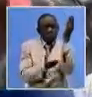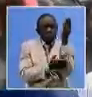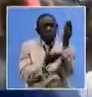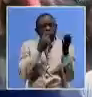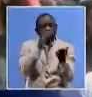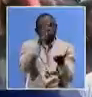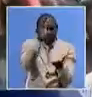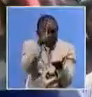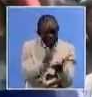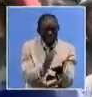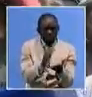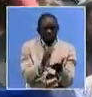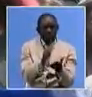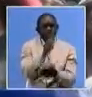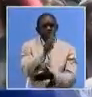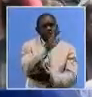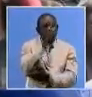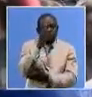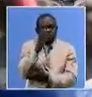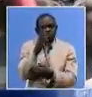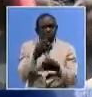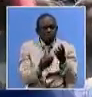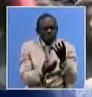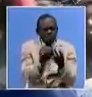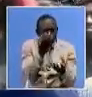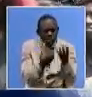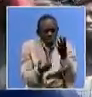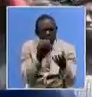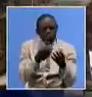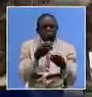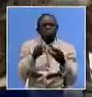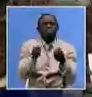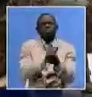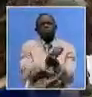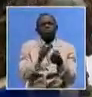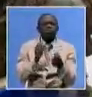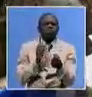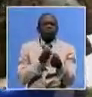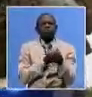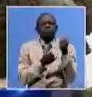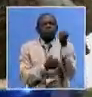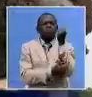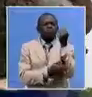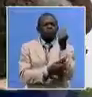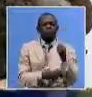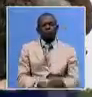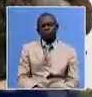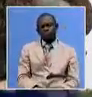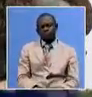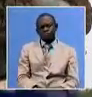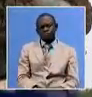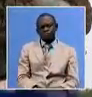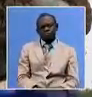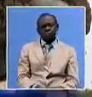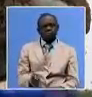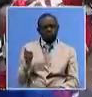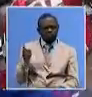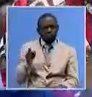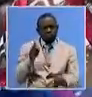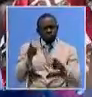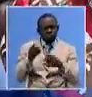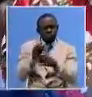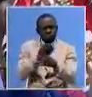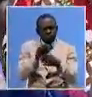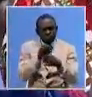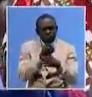we are burning our country, it means we are burning our future. But those engaged in charcoal production have their reasons. We